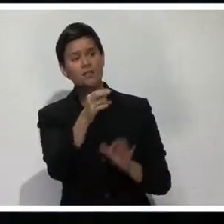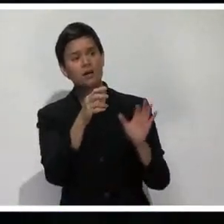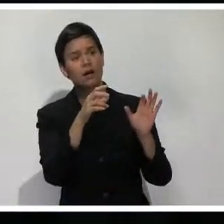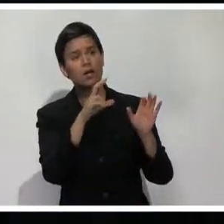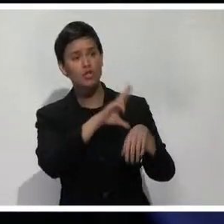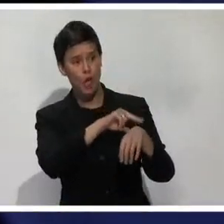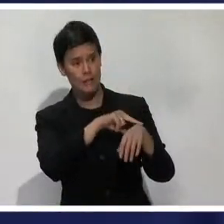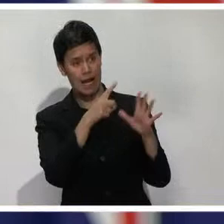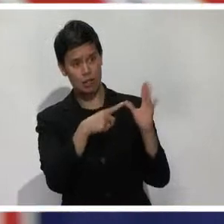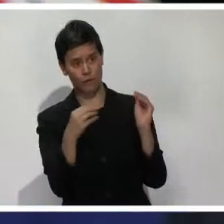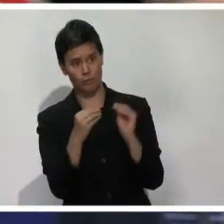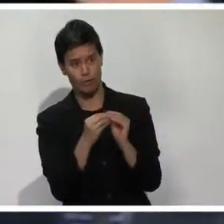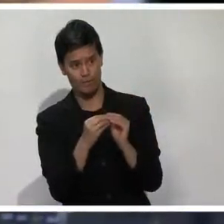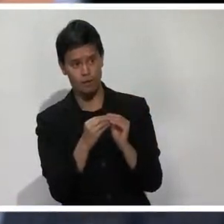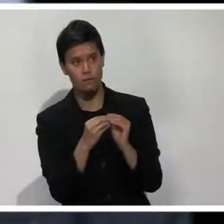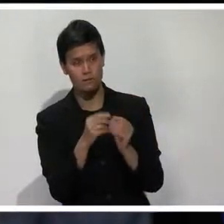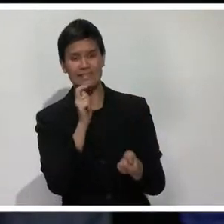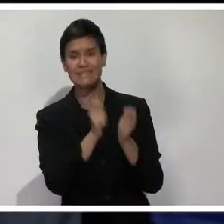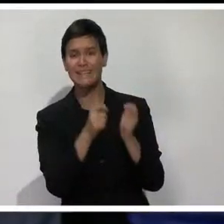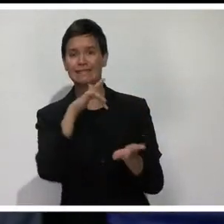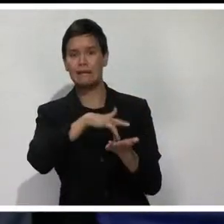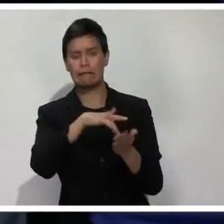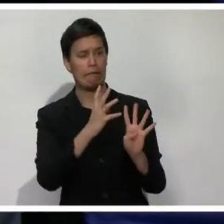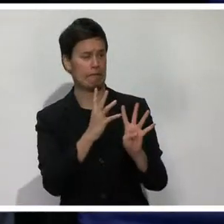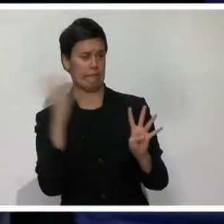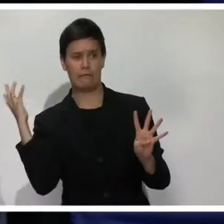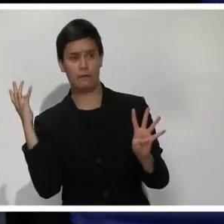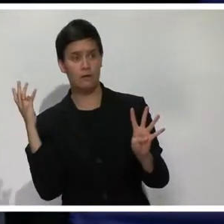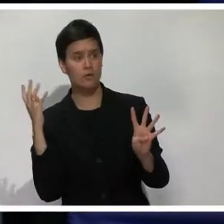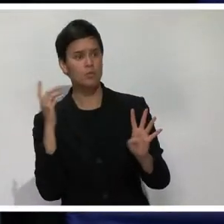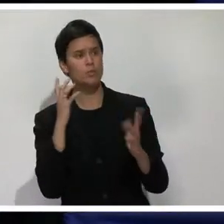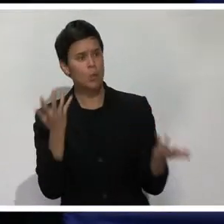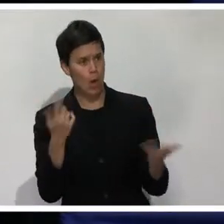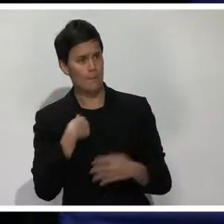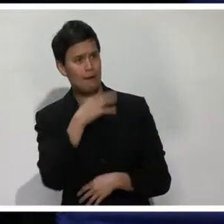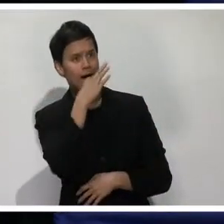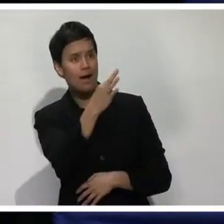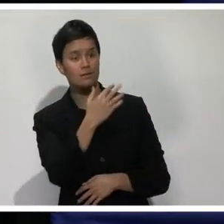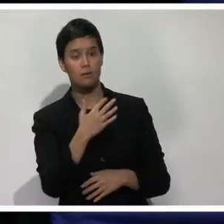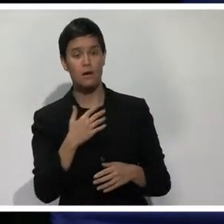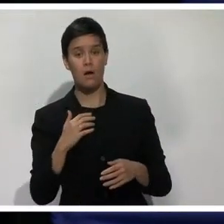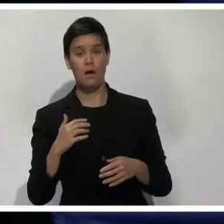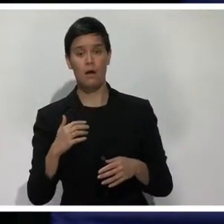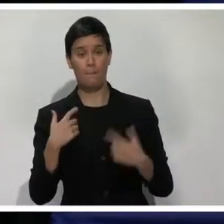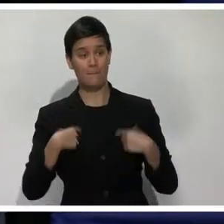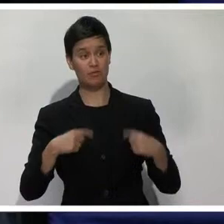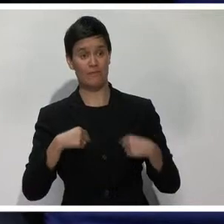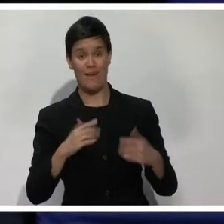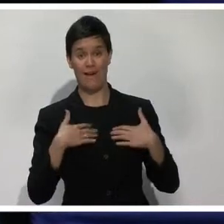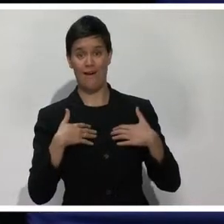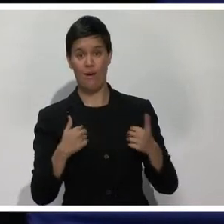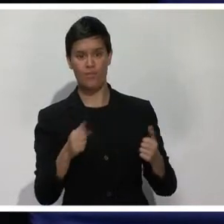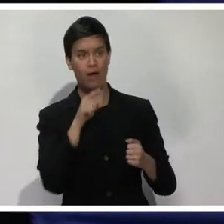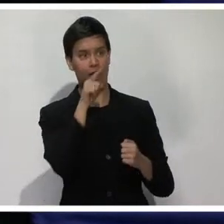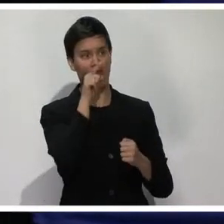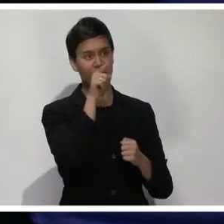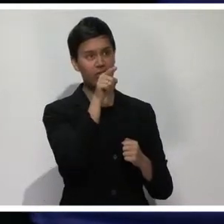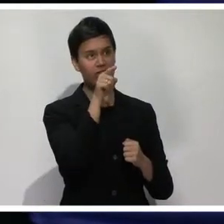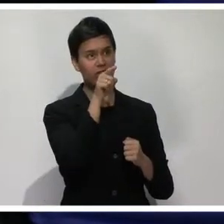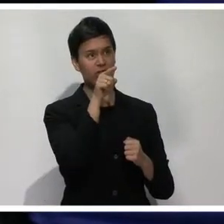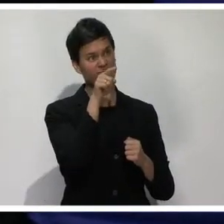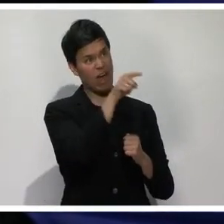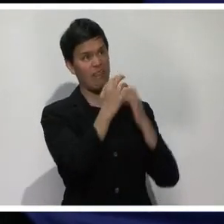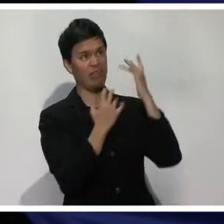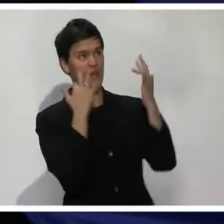Bloomfield, just with that huge demand of tests, has the ministry got a time frame that you want them to be processed in? Is there like a target time